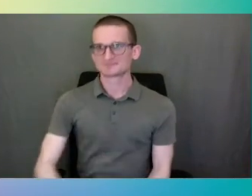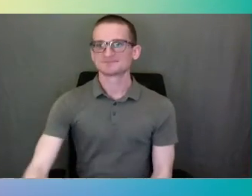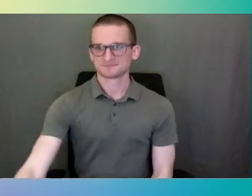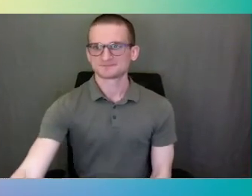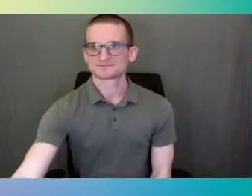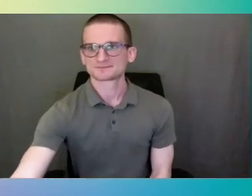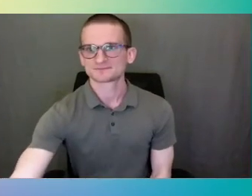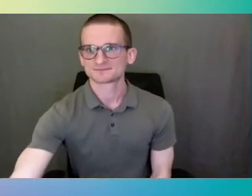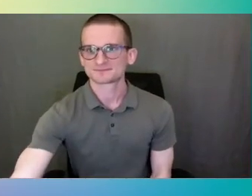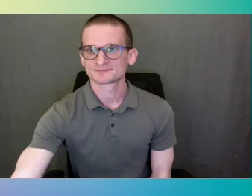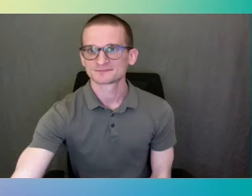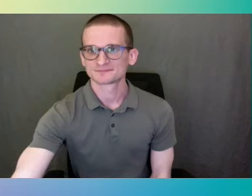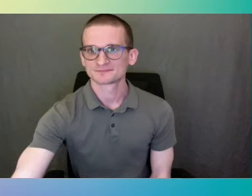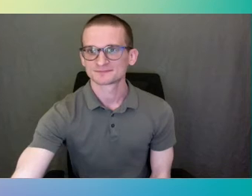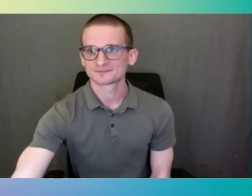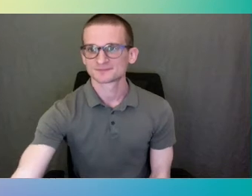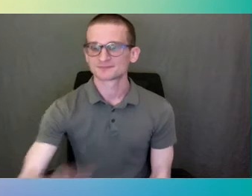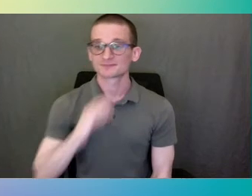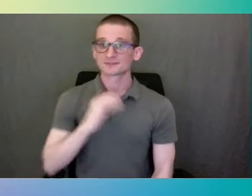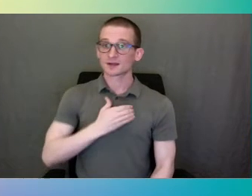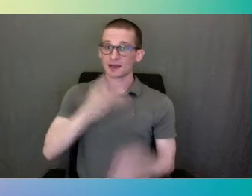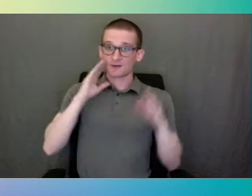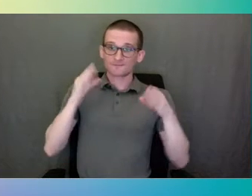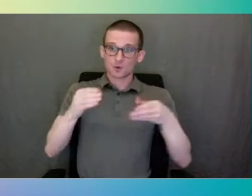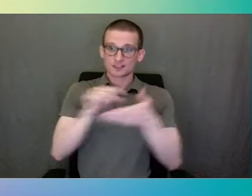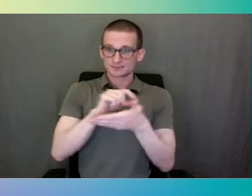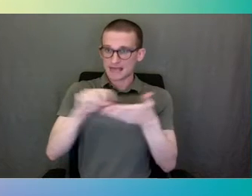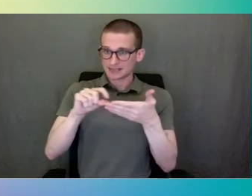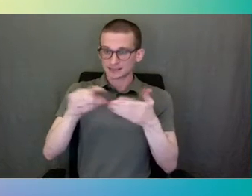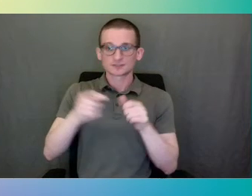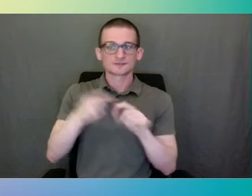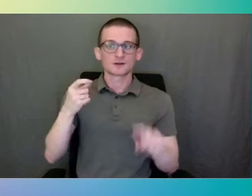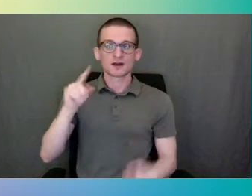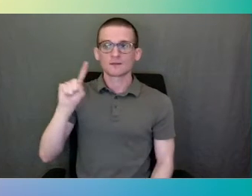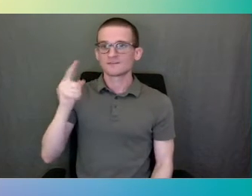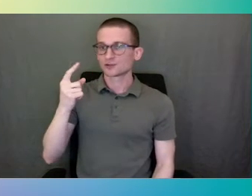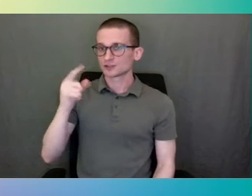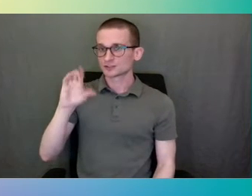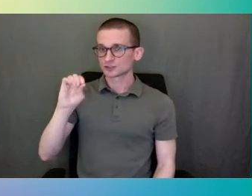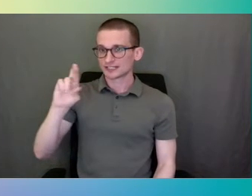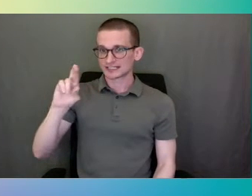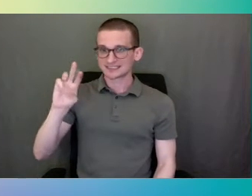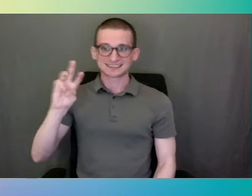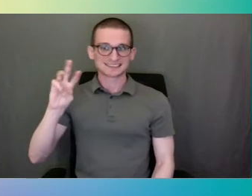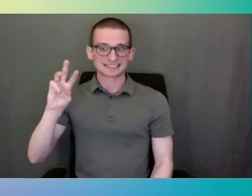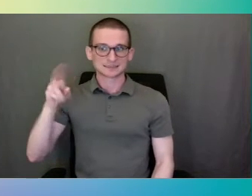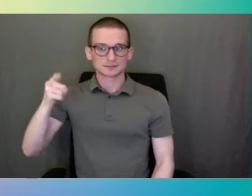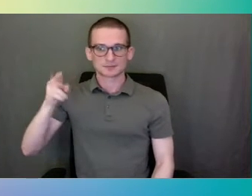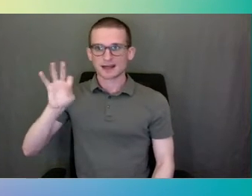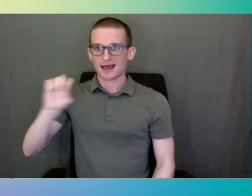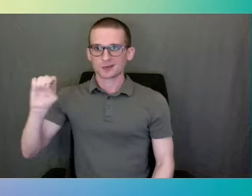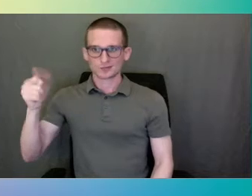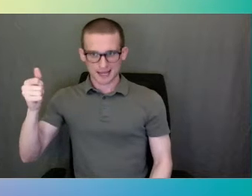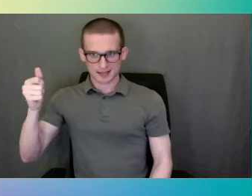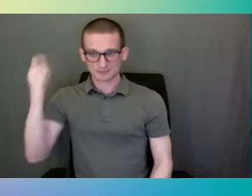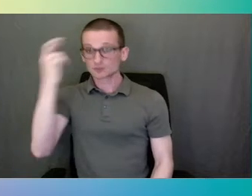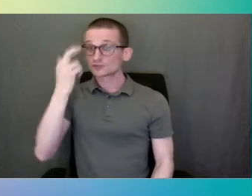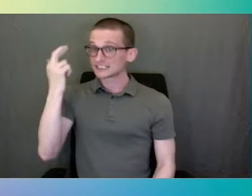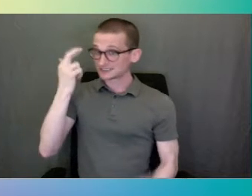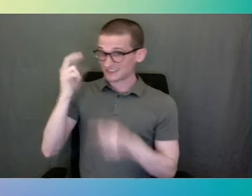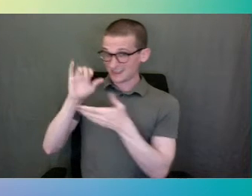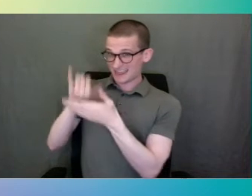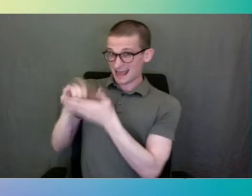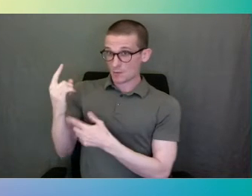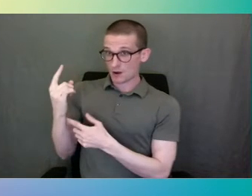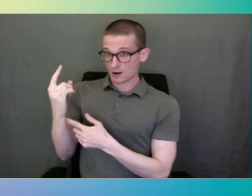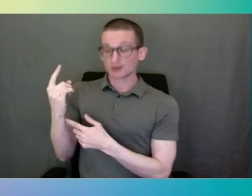So our focus passage is 1 Corinthians 6, 9 through 10. And the reason this is the focus passage is this is the